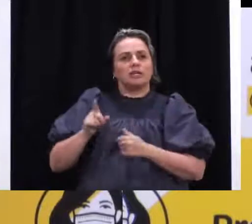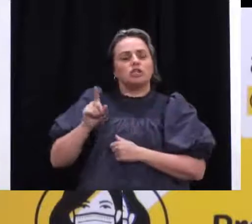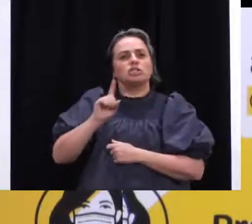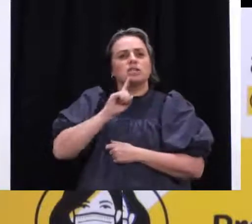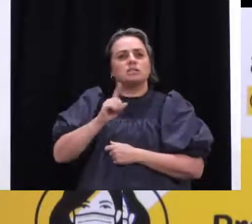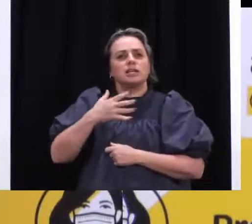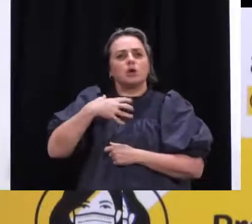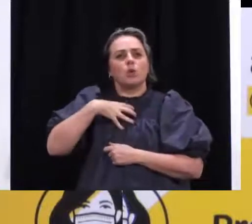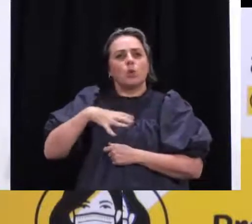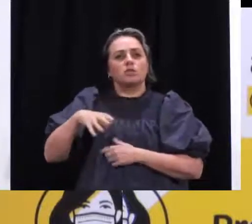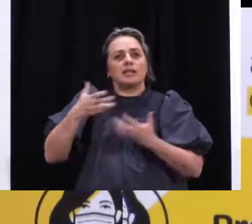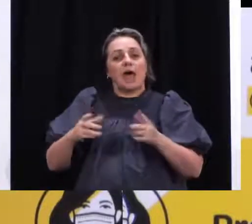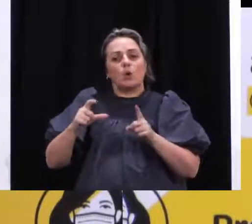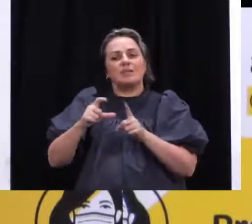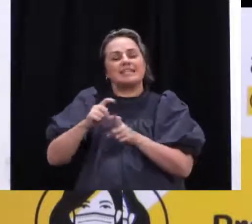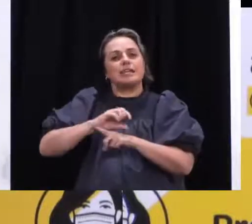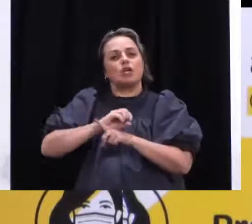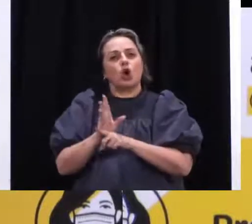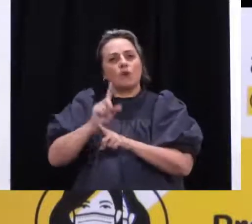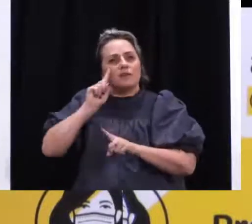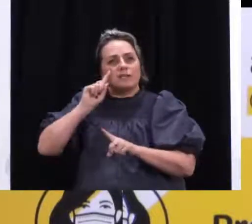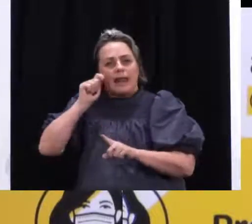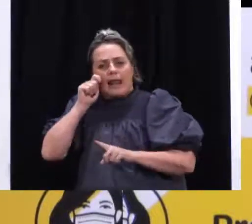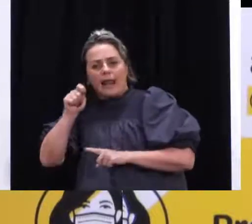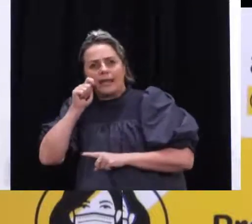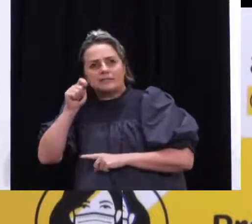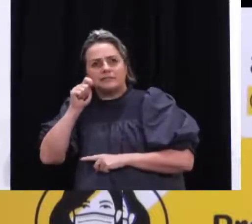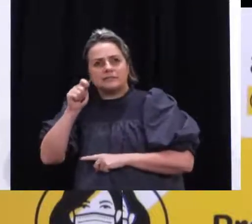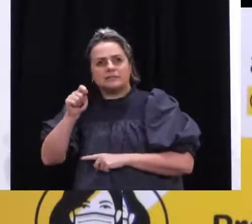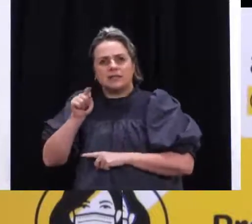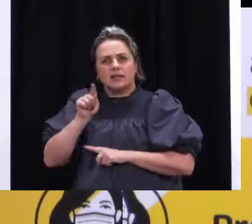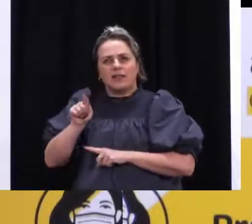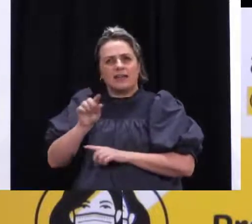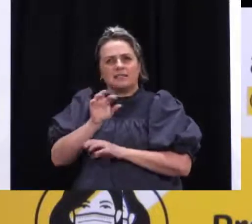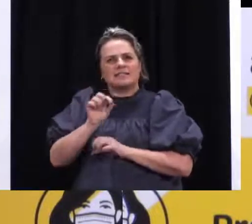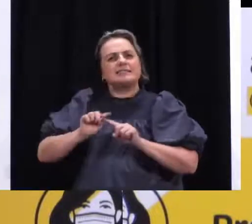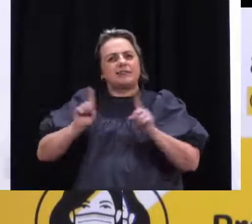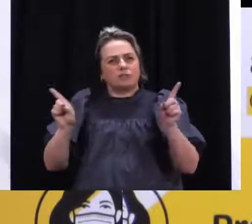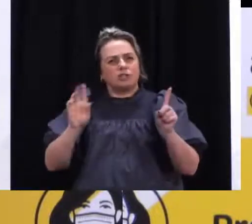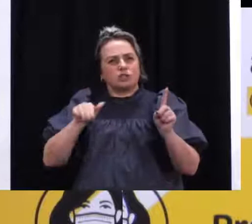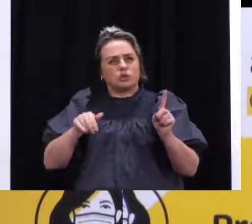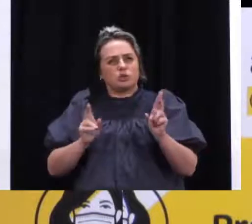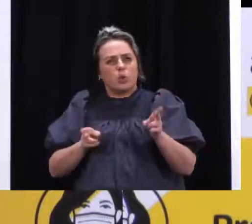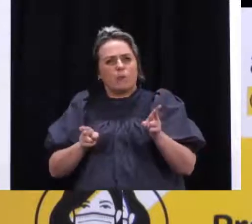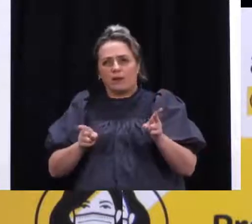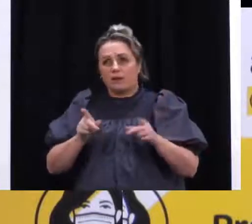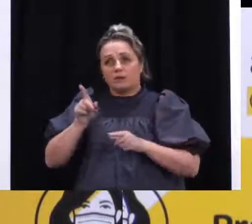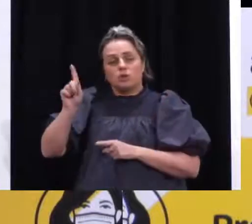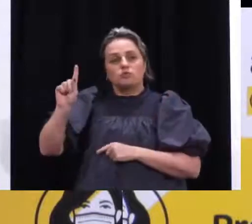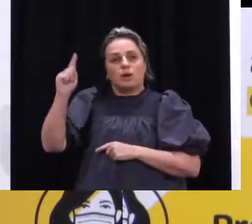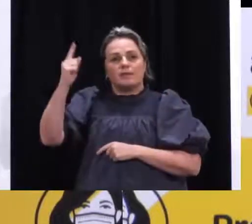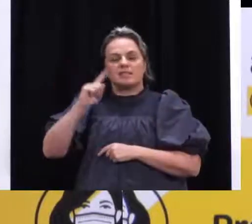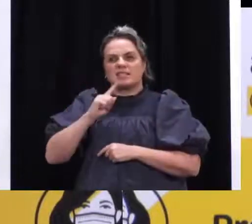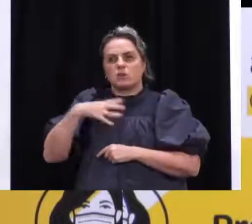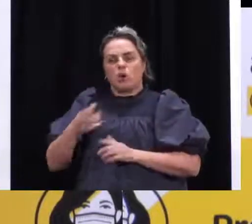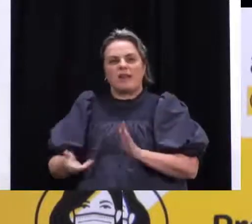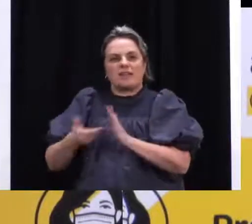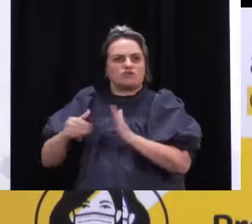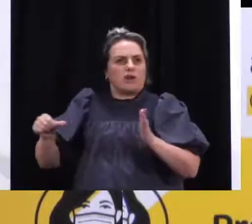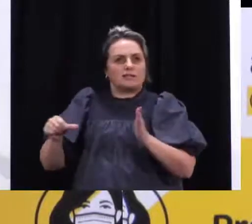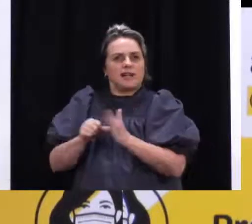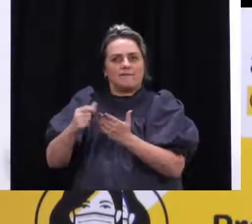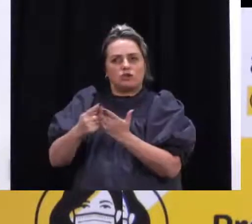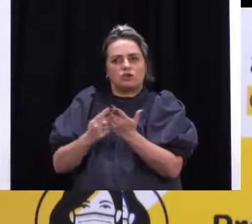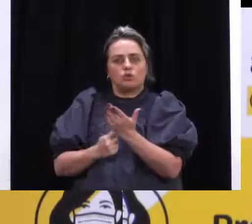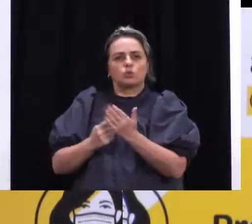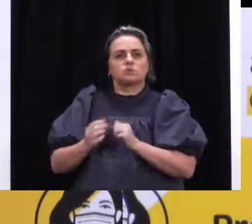from a Delta perspective. That's not just your normal everyday review that you're doing with all of these facilities. She's been quite clear that she wanted something more done. All of the